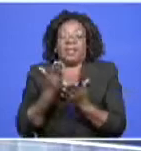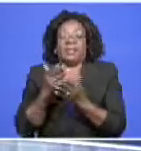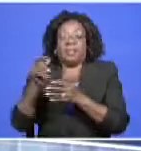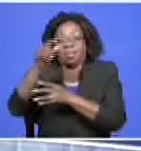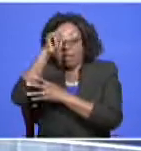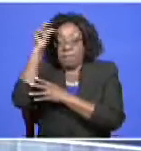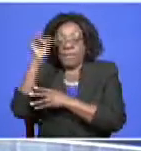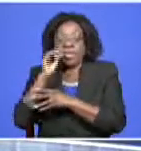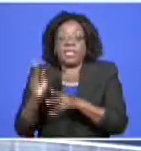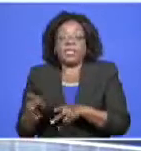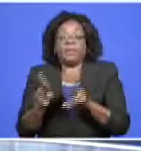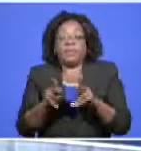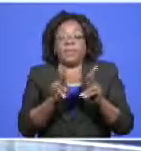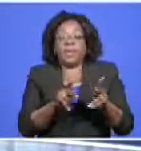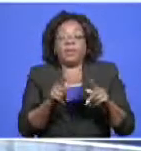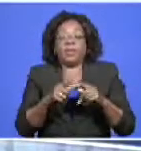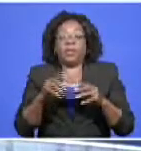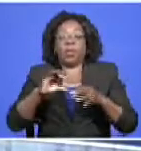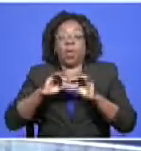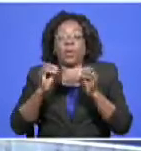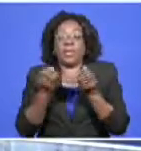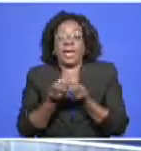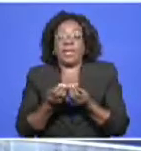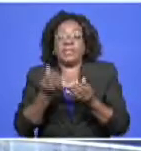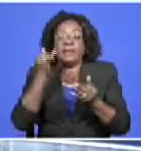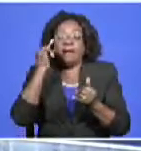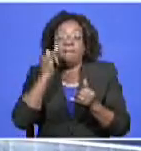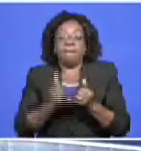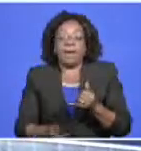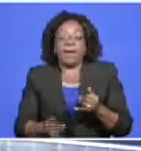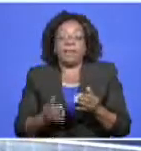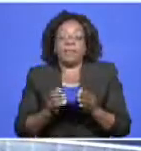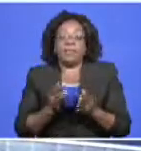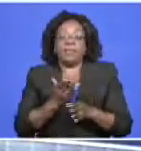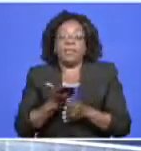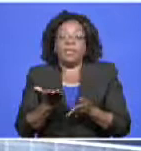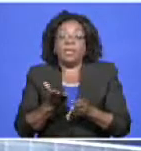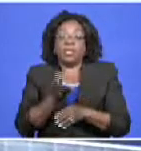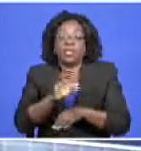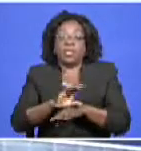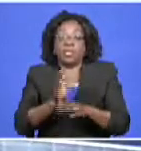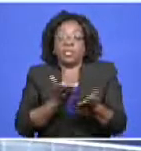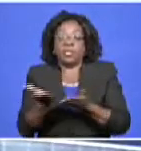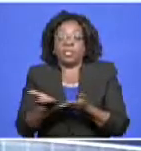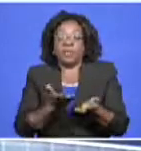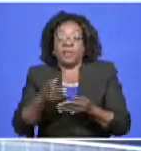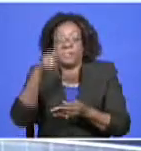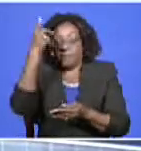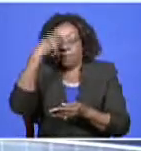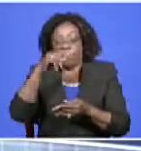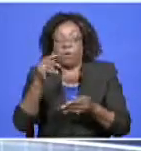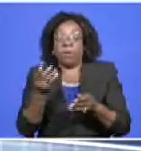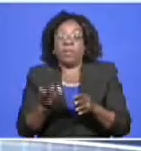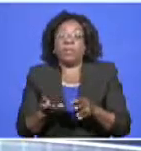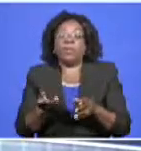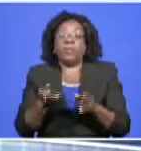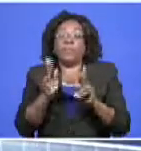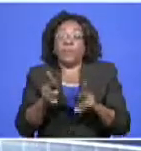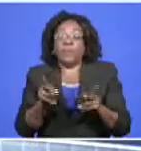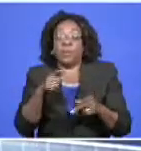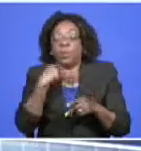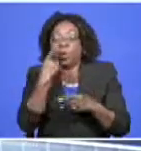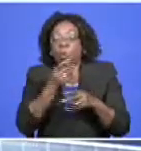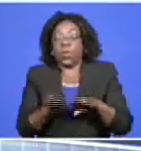The government is preparing to organize final rites for Hurricane Dorian victims. Good evening, Bahamas. I'm Jiminita Swain, and welcome to the